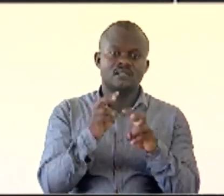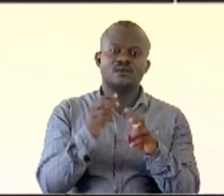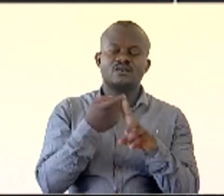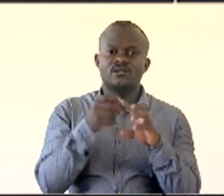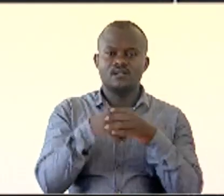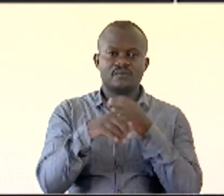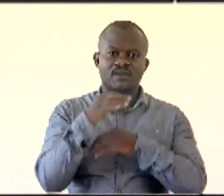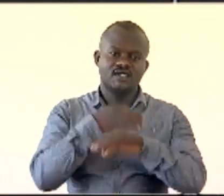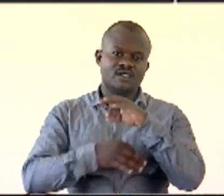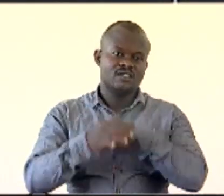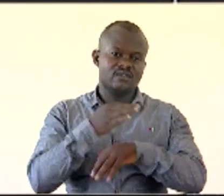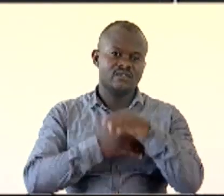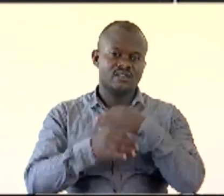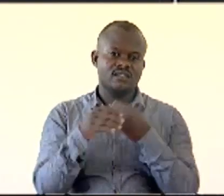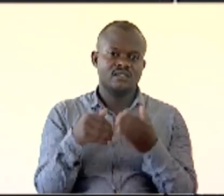industries,